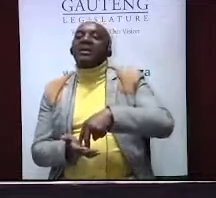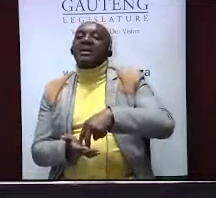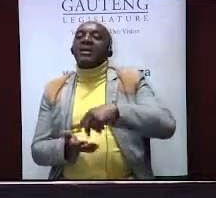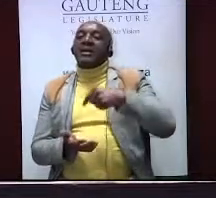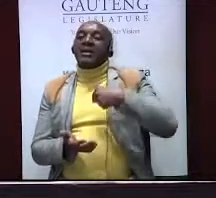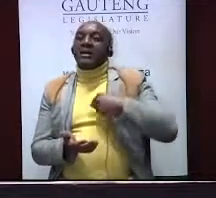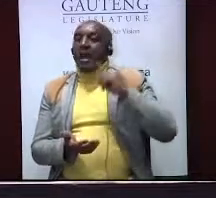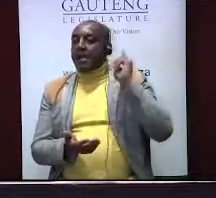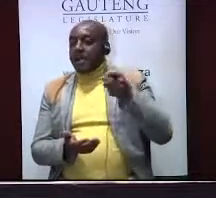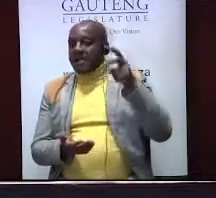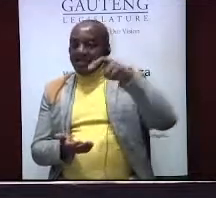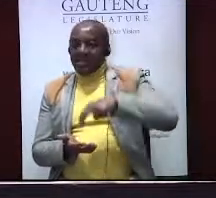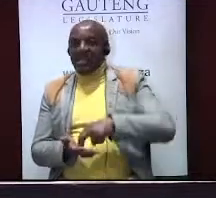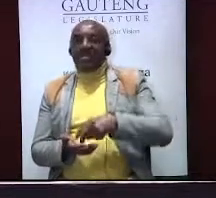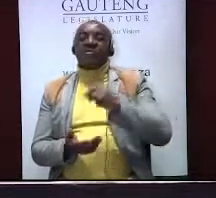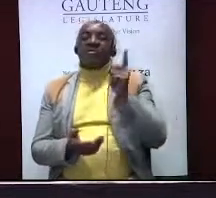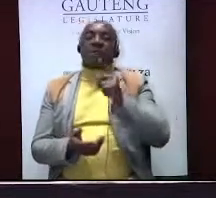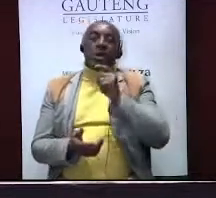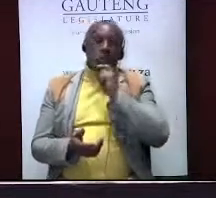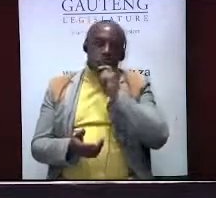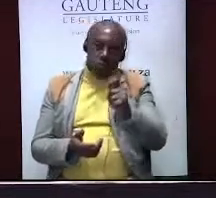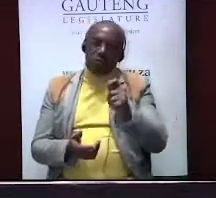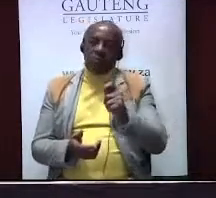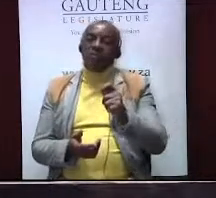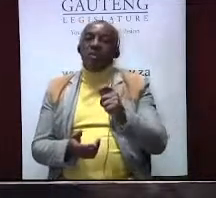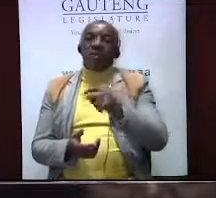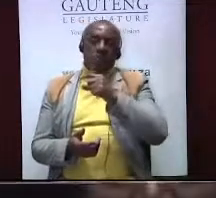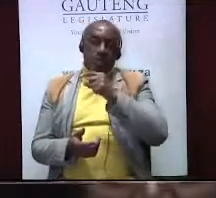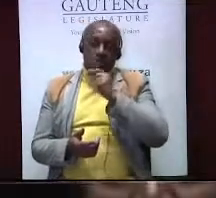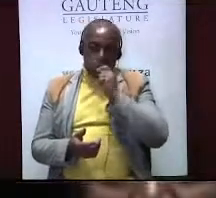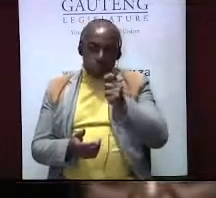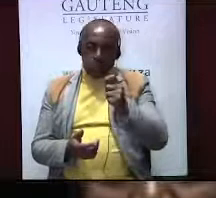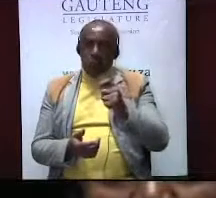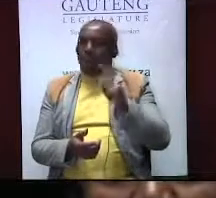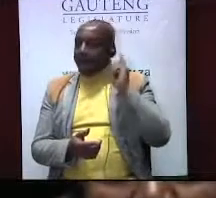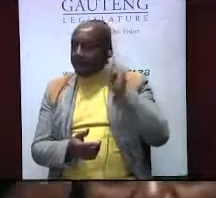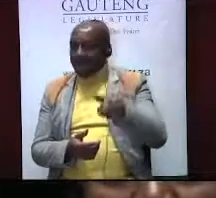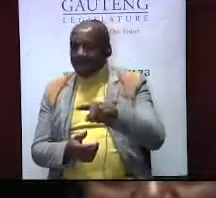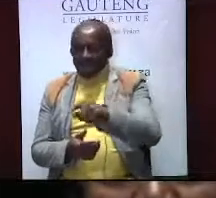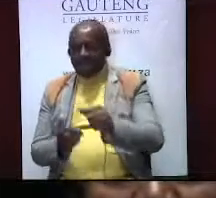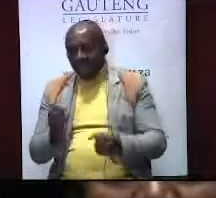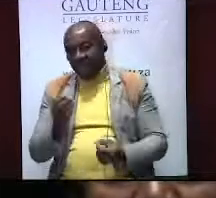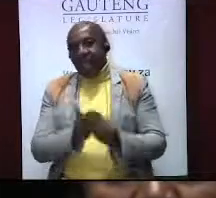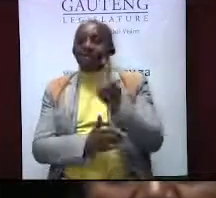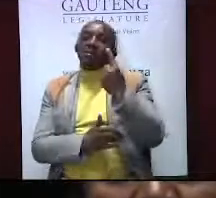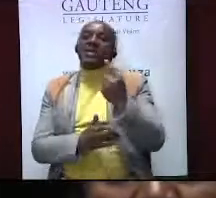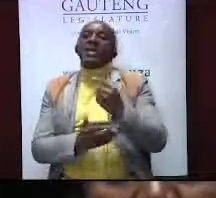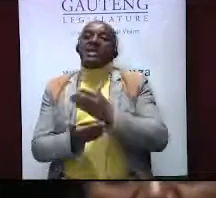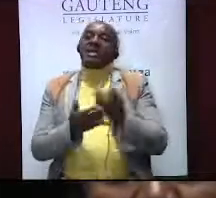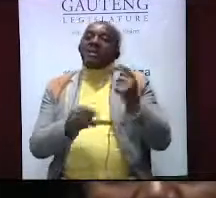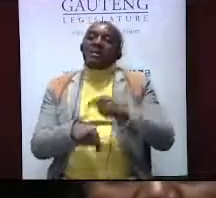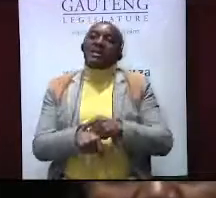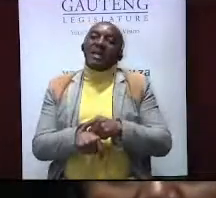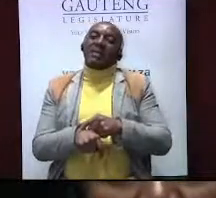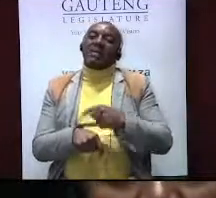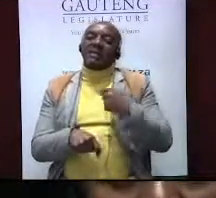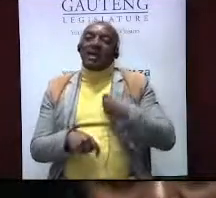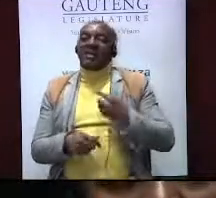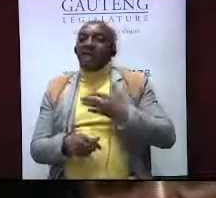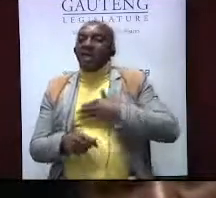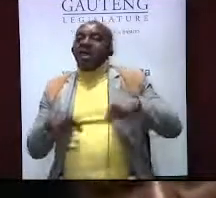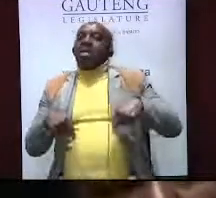Silimele iqiniso and kuyiqiniso ukuthi kufanele ukuthi kube njalo. Silimele iqiniso. Kwesinye isikhathi siba